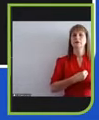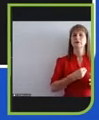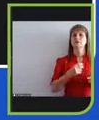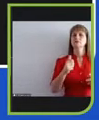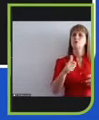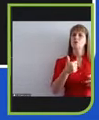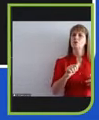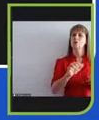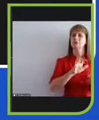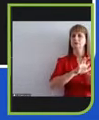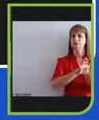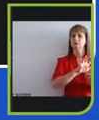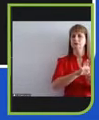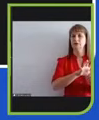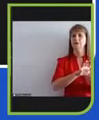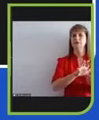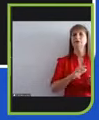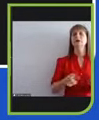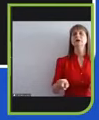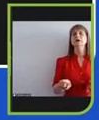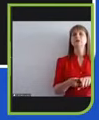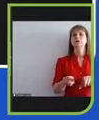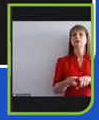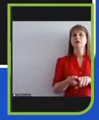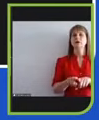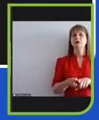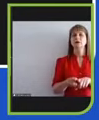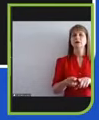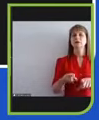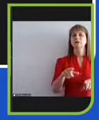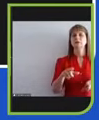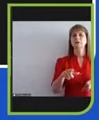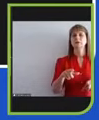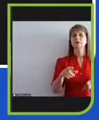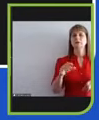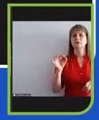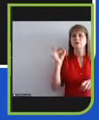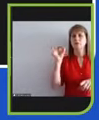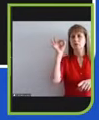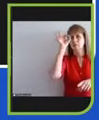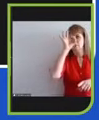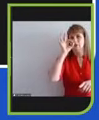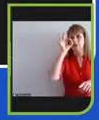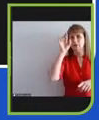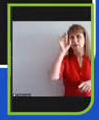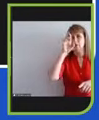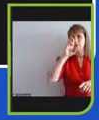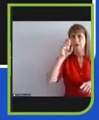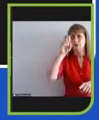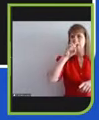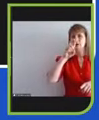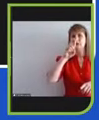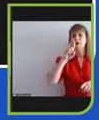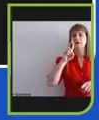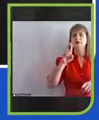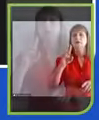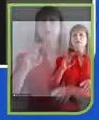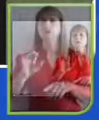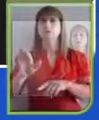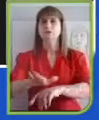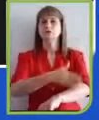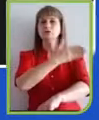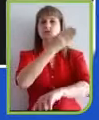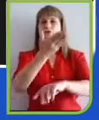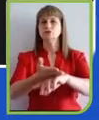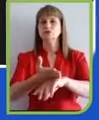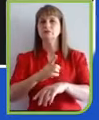this webinar that we are doing, along the day, we have a movement called The Day of the Sustainability So,